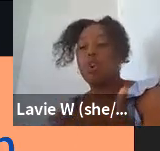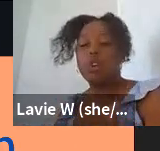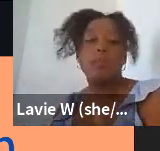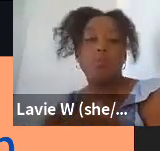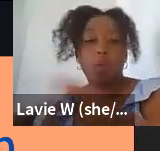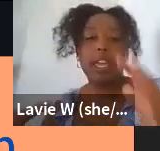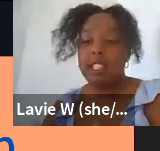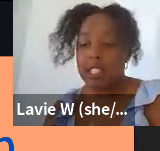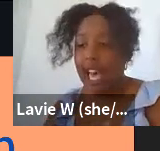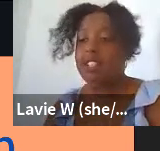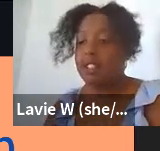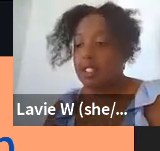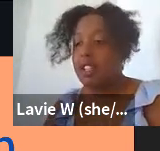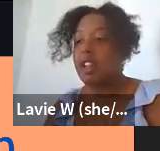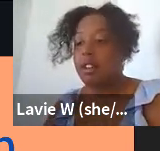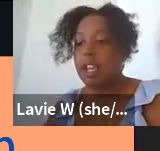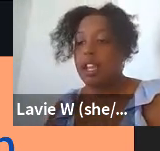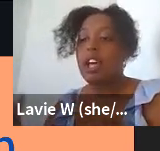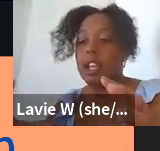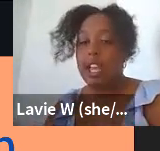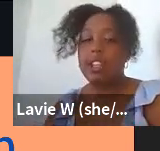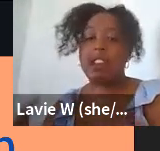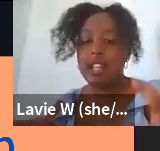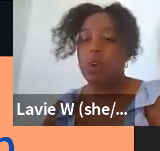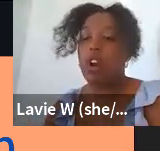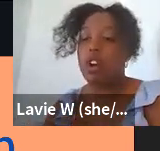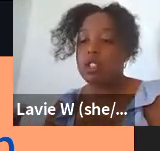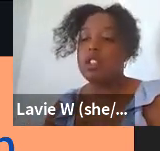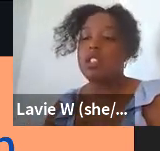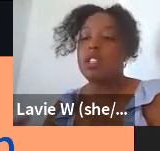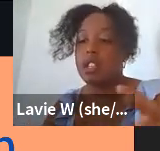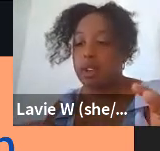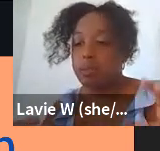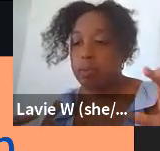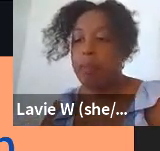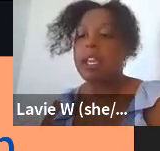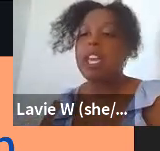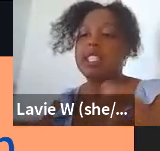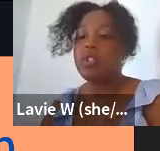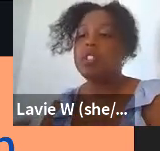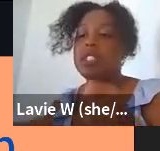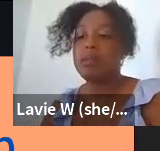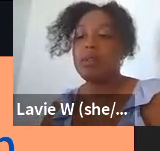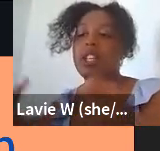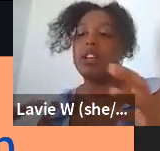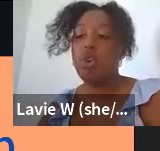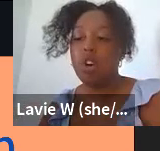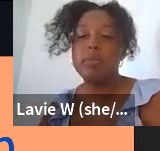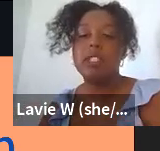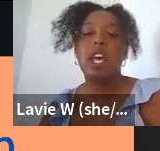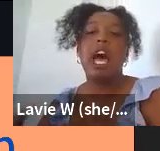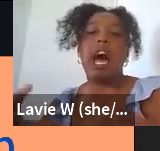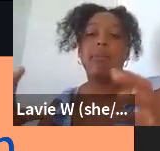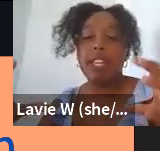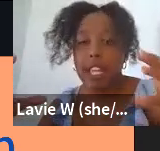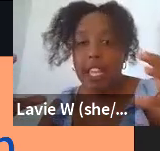and norms remain intact, right? Again, like that's what art does. It propagates images and symbols and